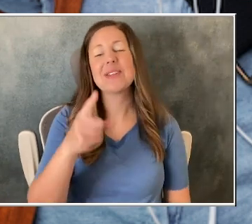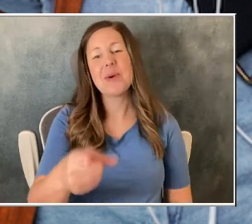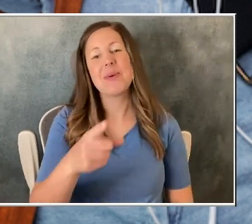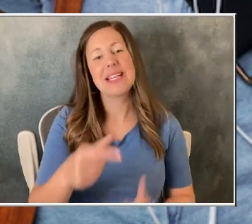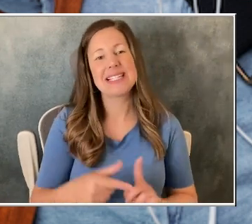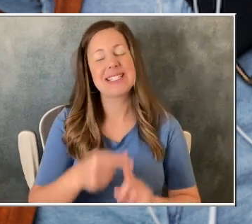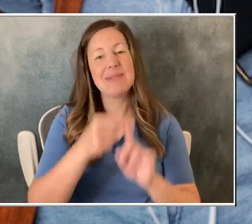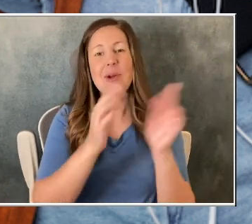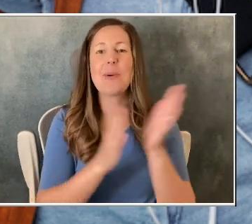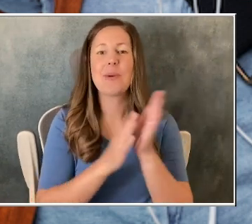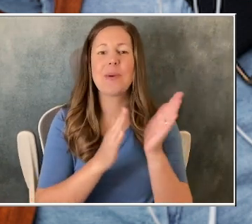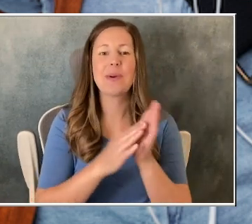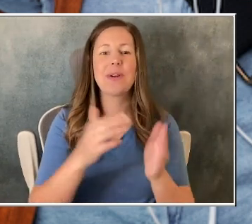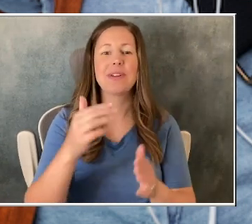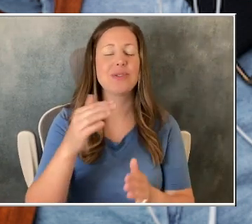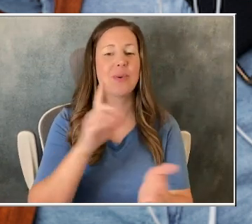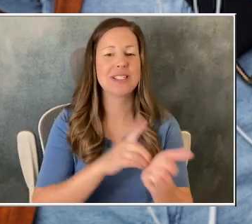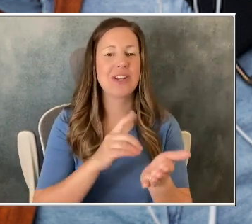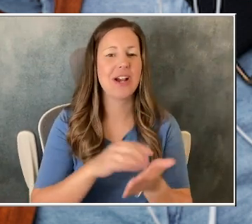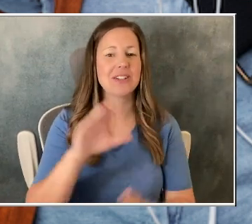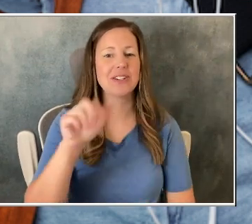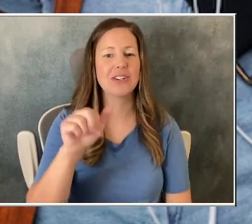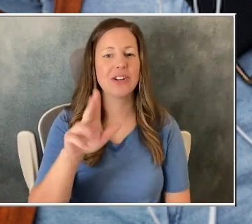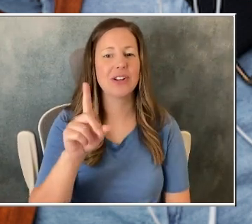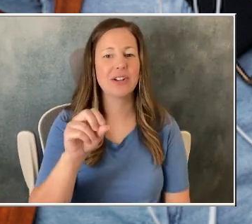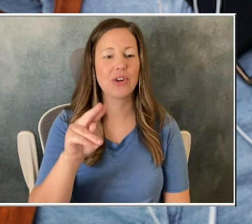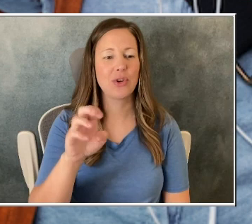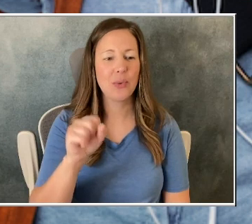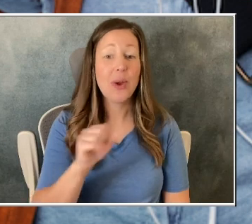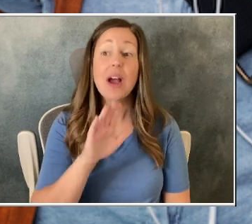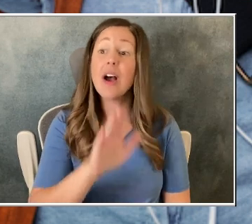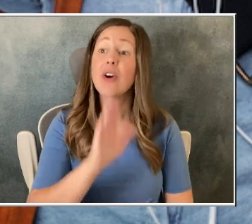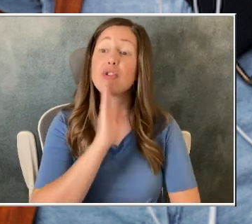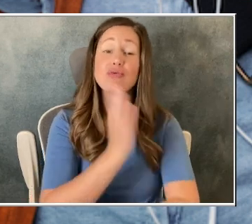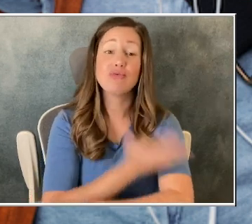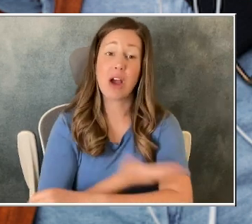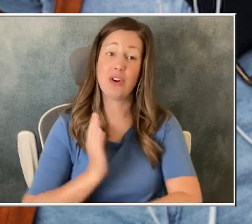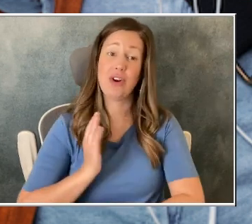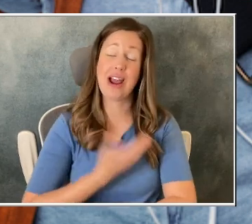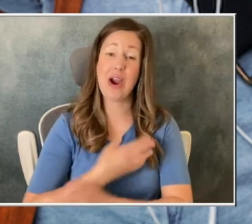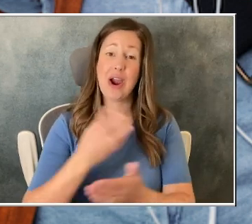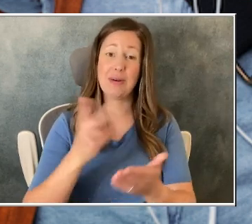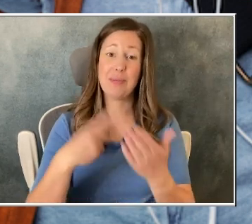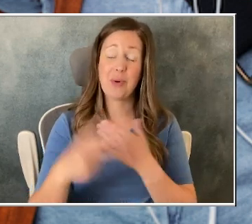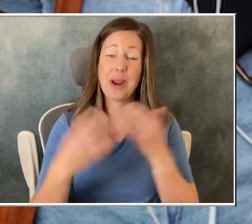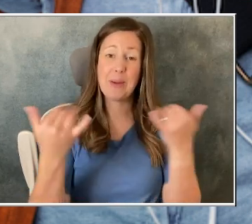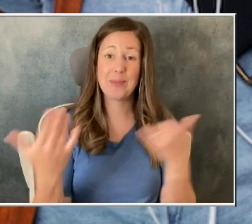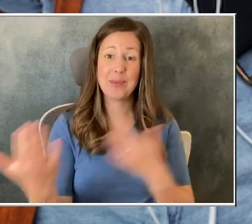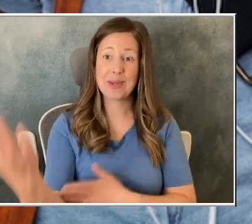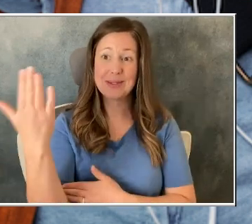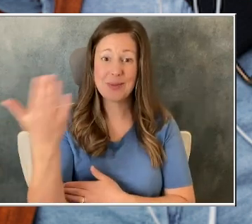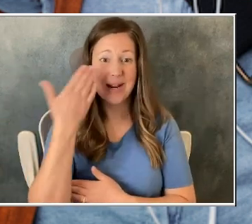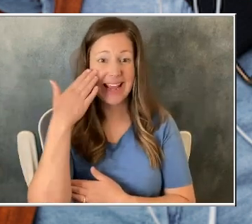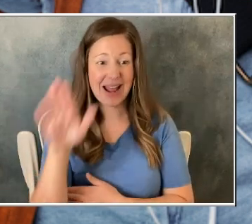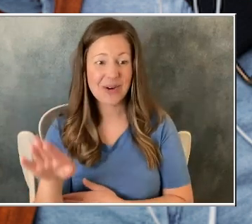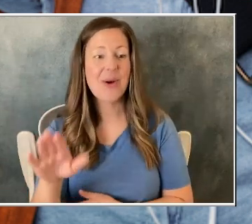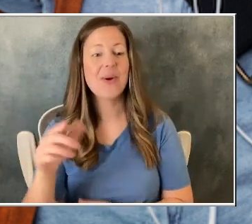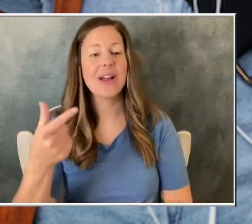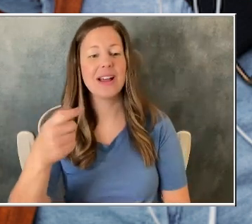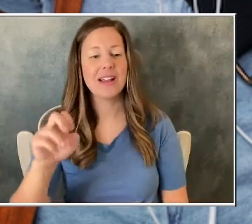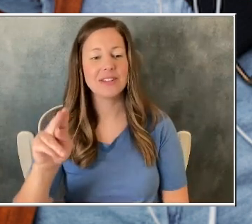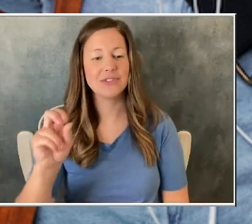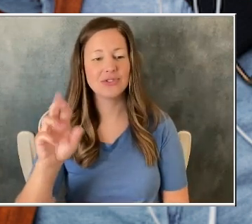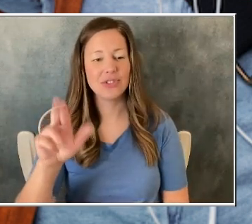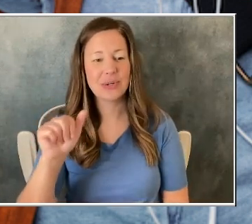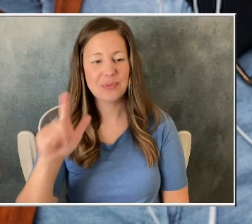General Cardonas, whose daughter is in our program this morning. I don't know if the General is listening or not. Shows are available